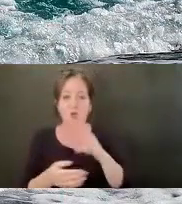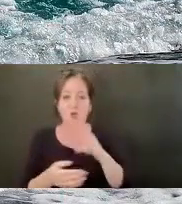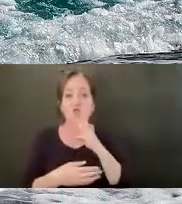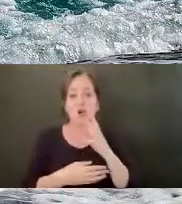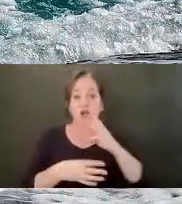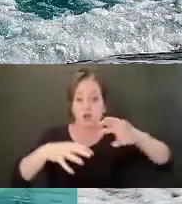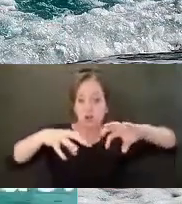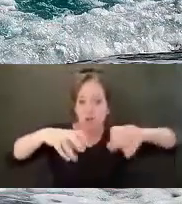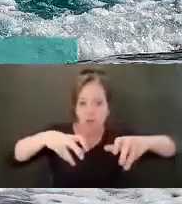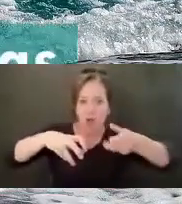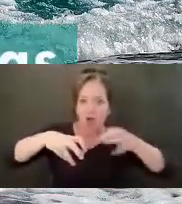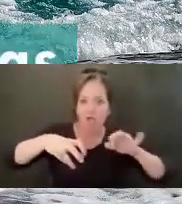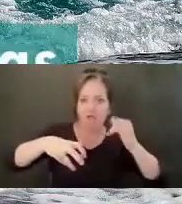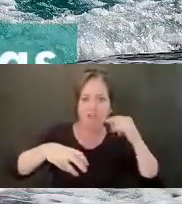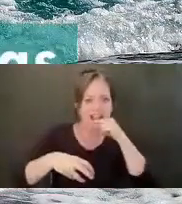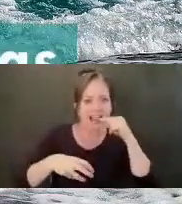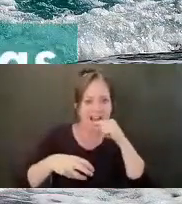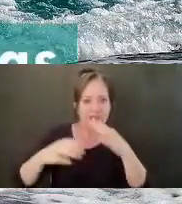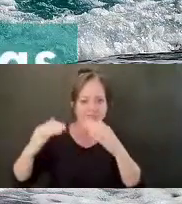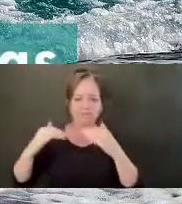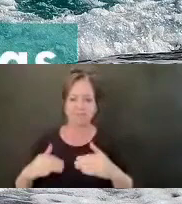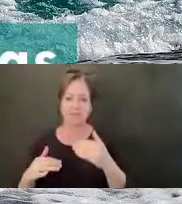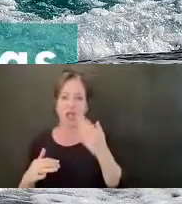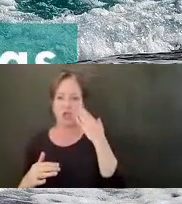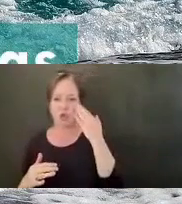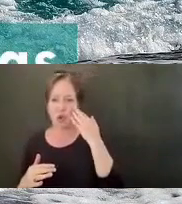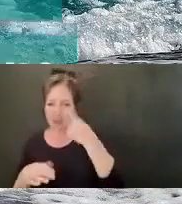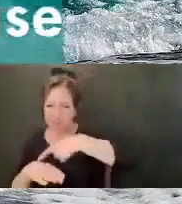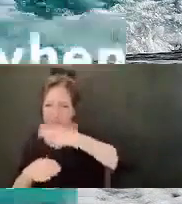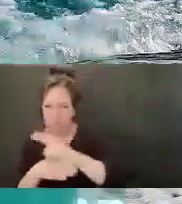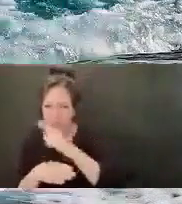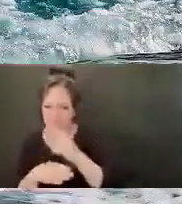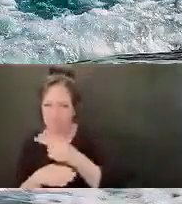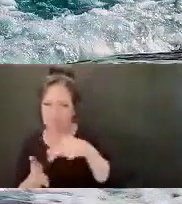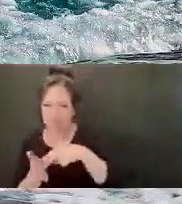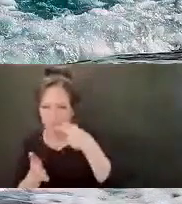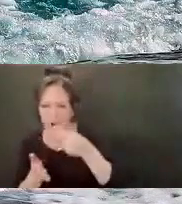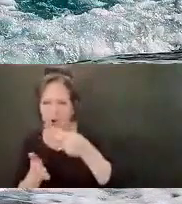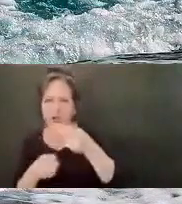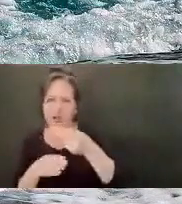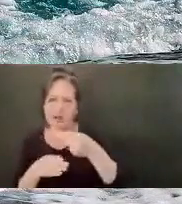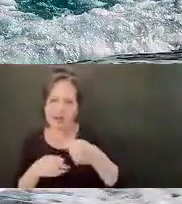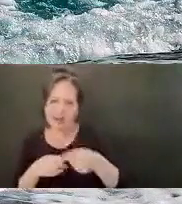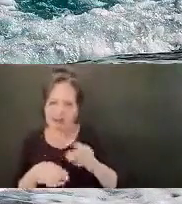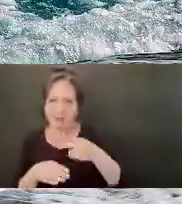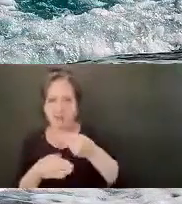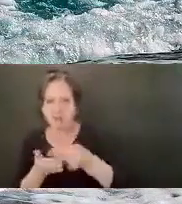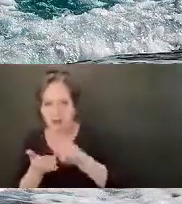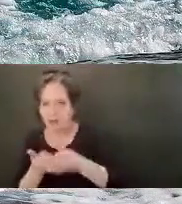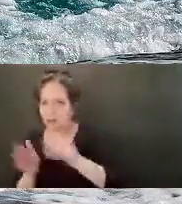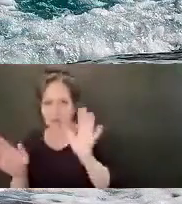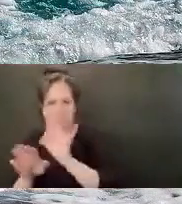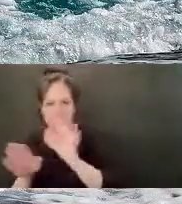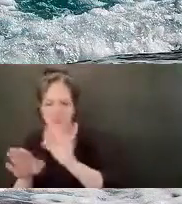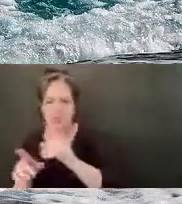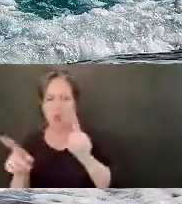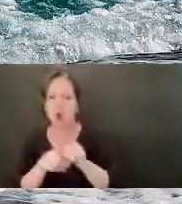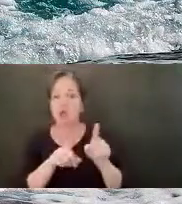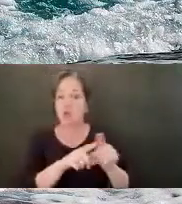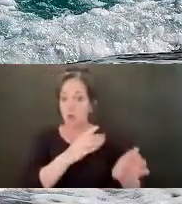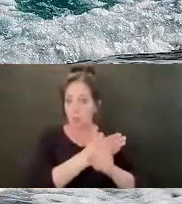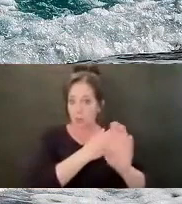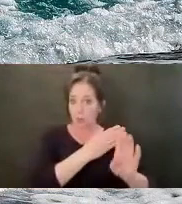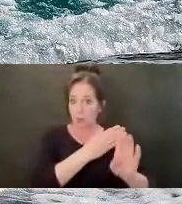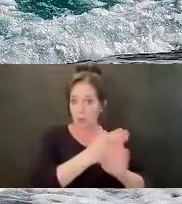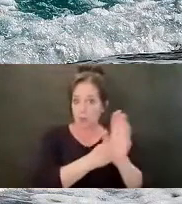no thank you to single-use straws and utensils. Say yes to marine protected areas. Now let's go visit some ocean friends that